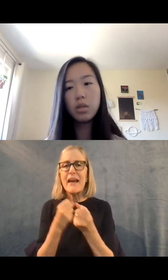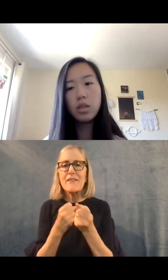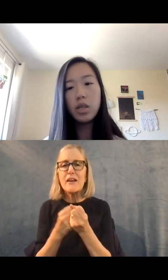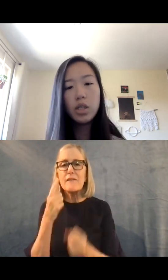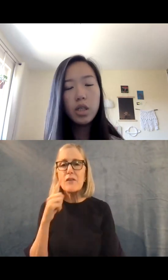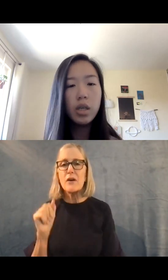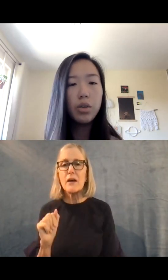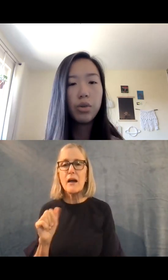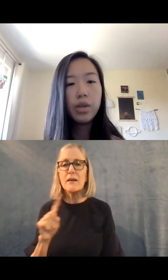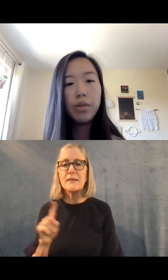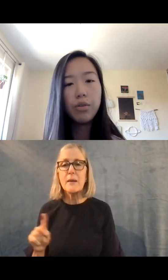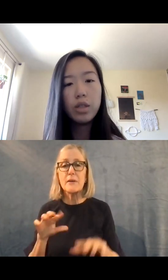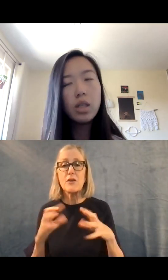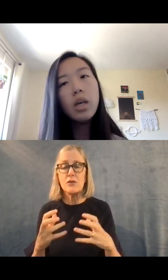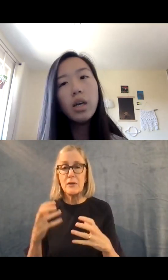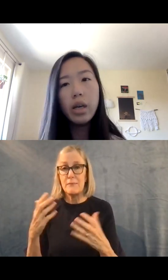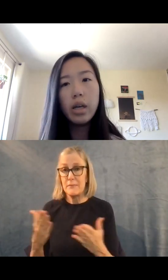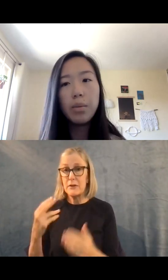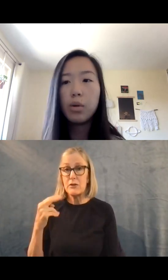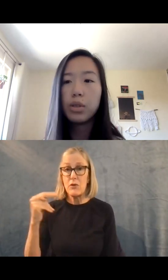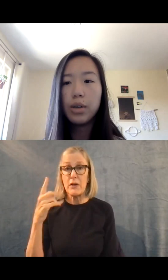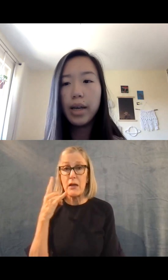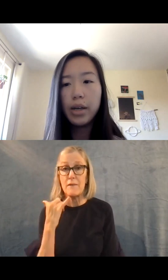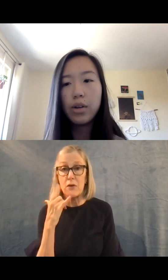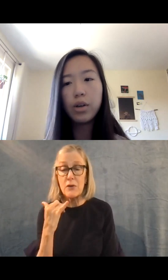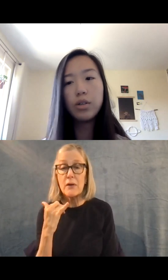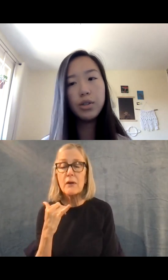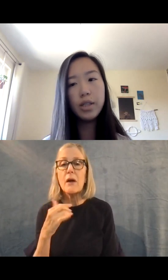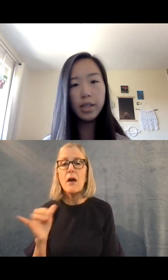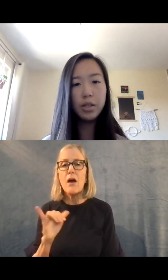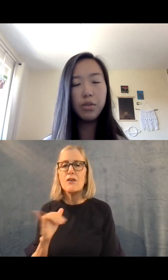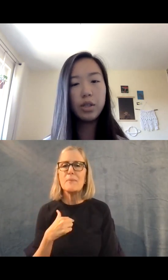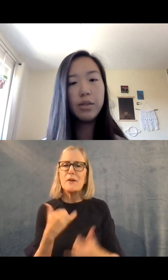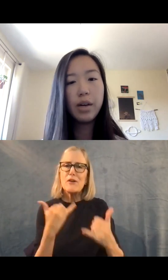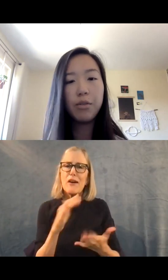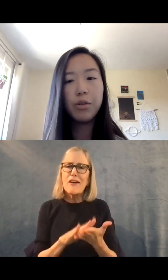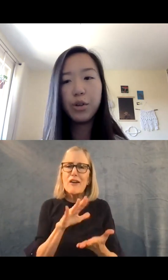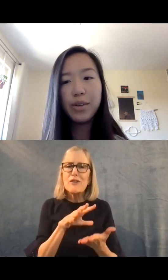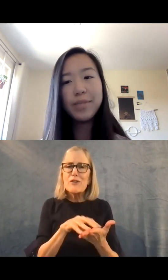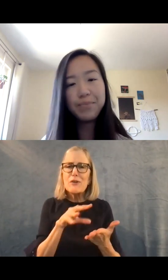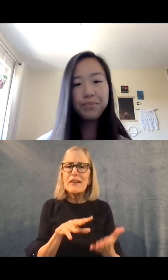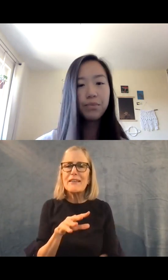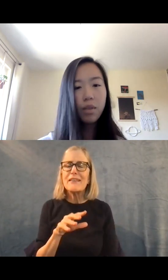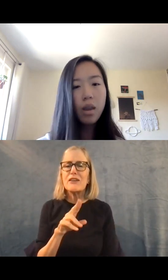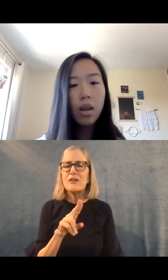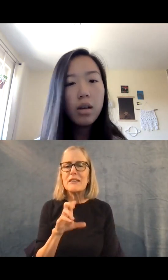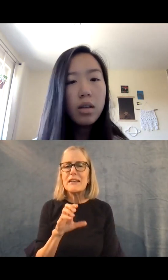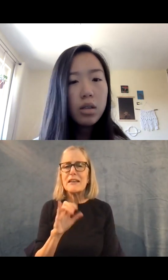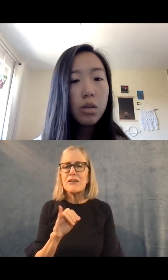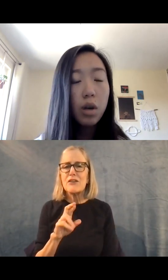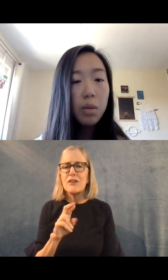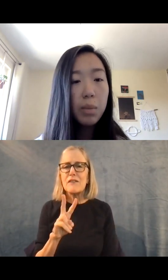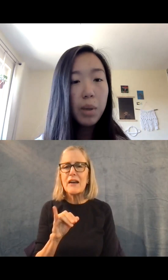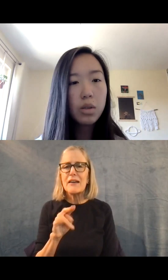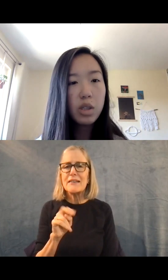Alzheimer's Association in Northern California, and I'm also a current college student at the University of California, Irvine.